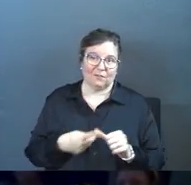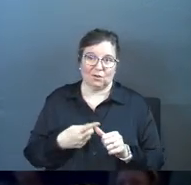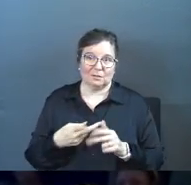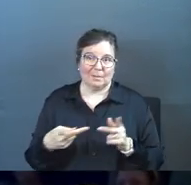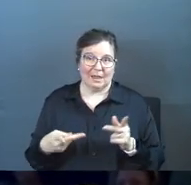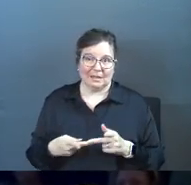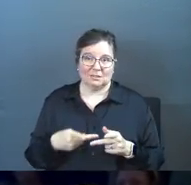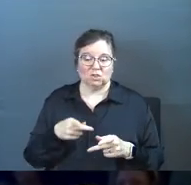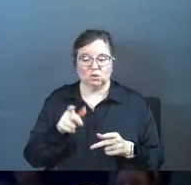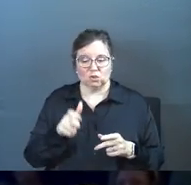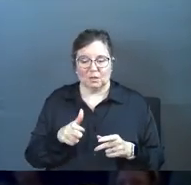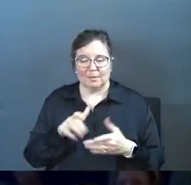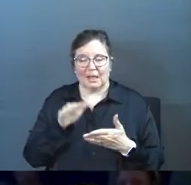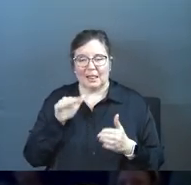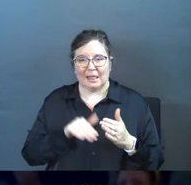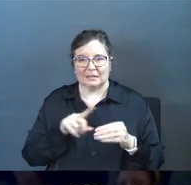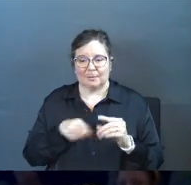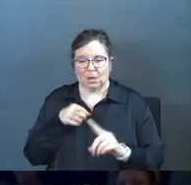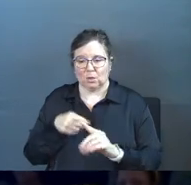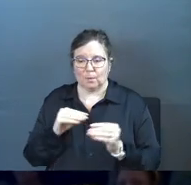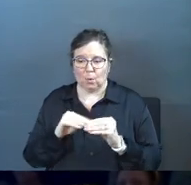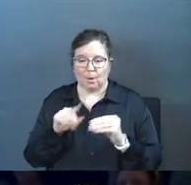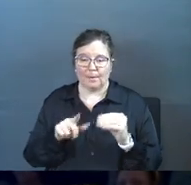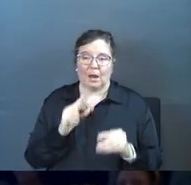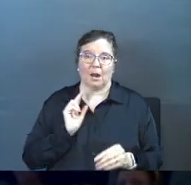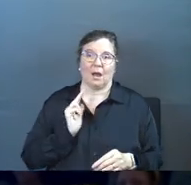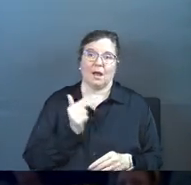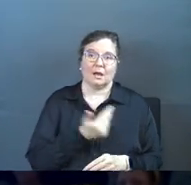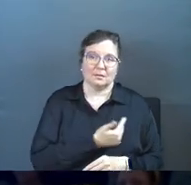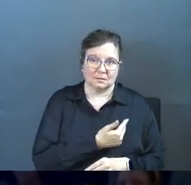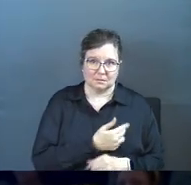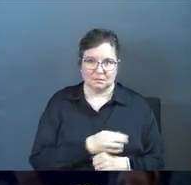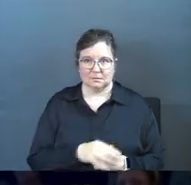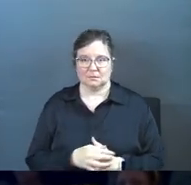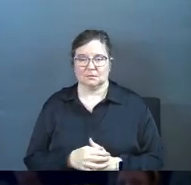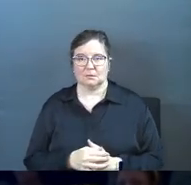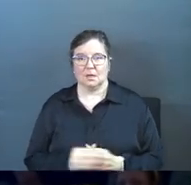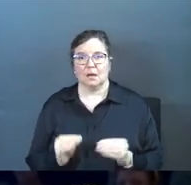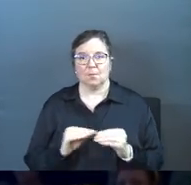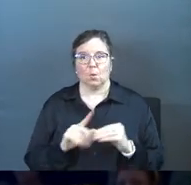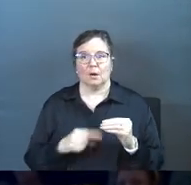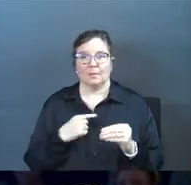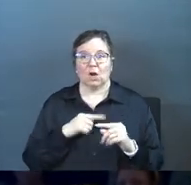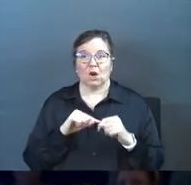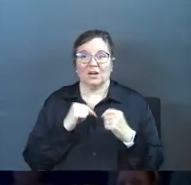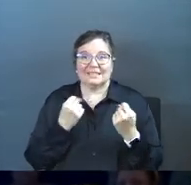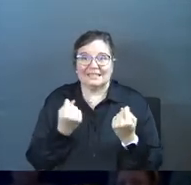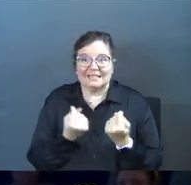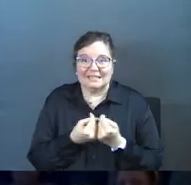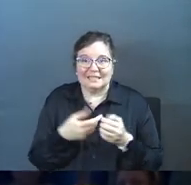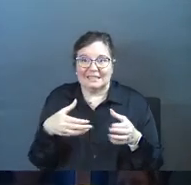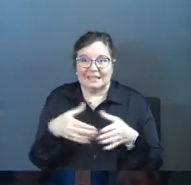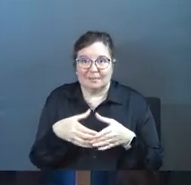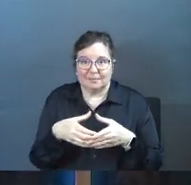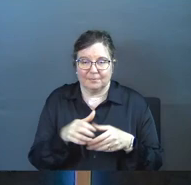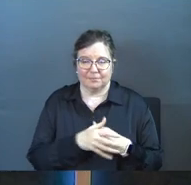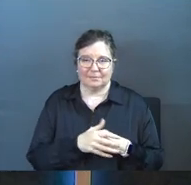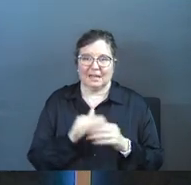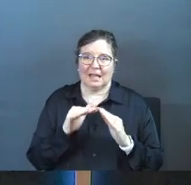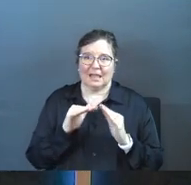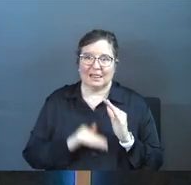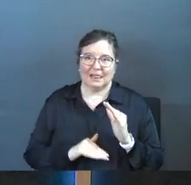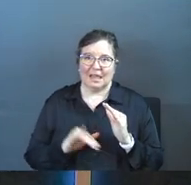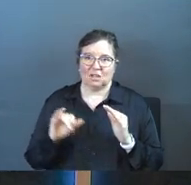place. You should be less about you and more about us. More about our team.